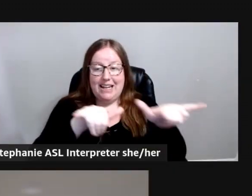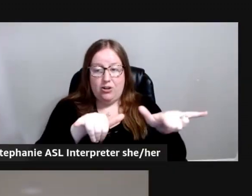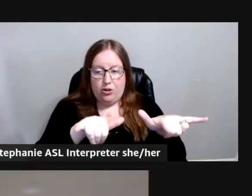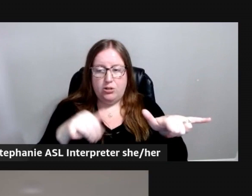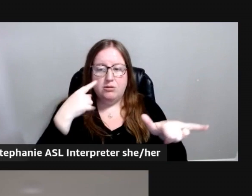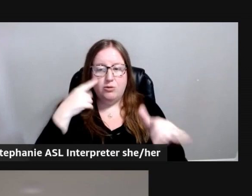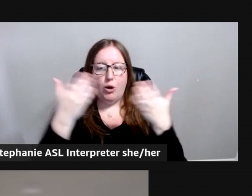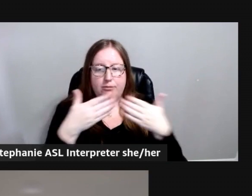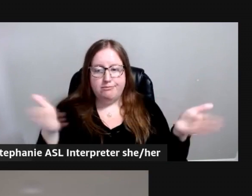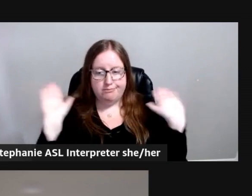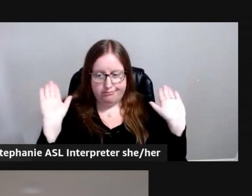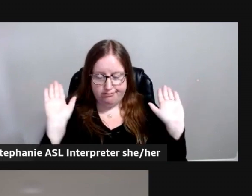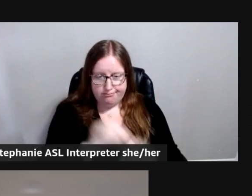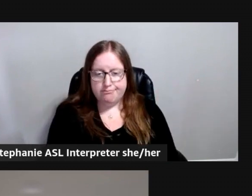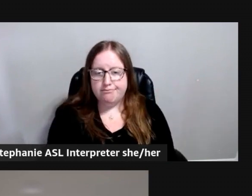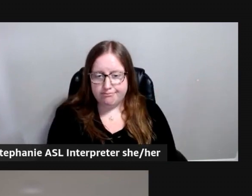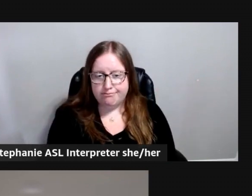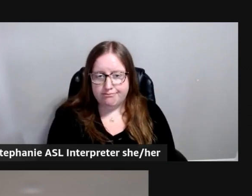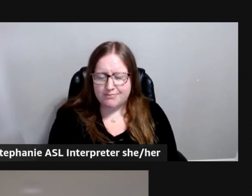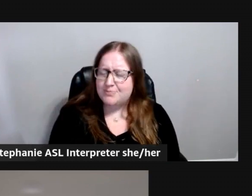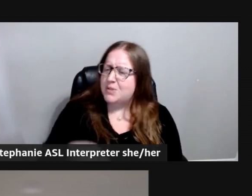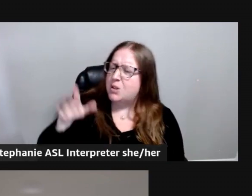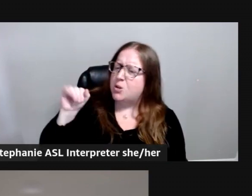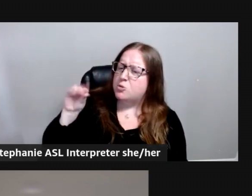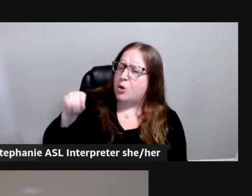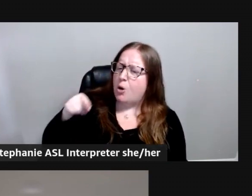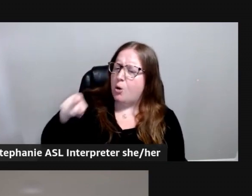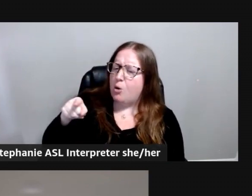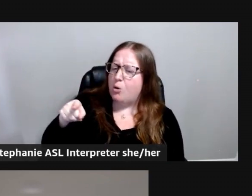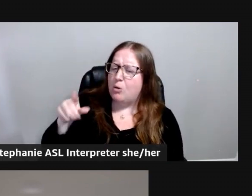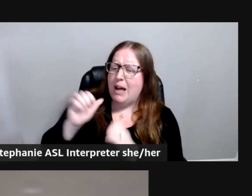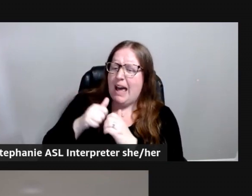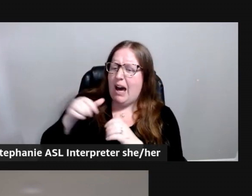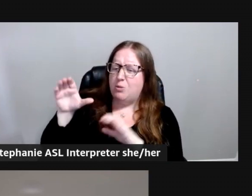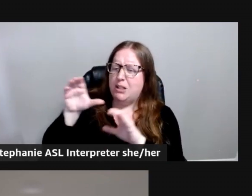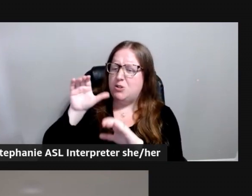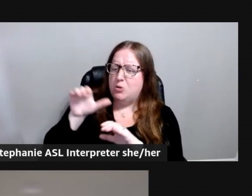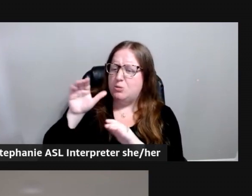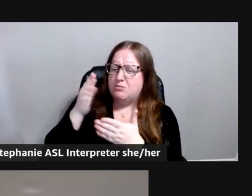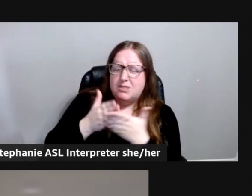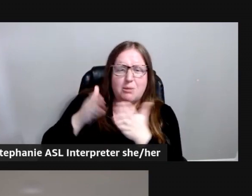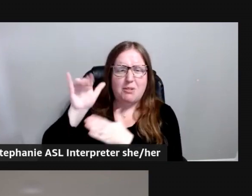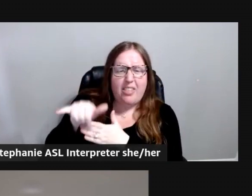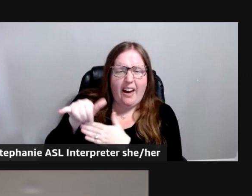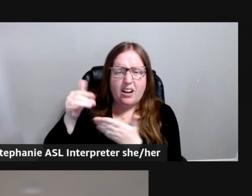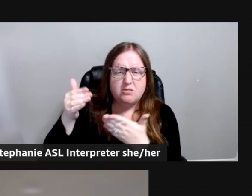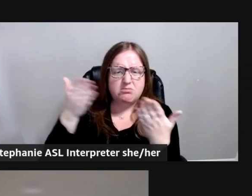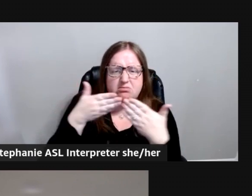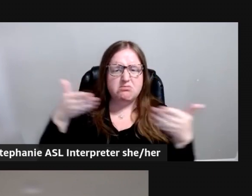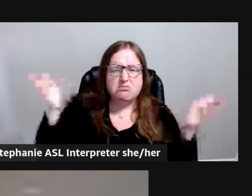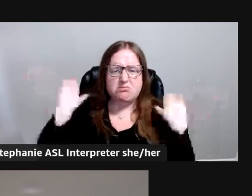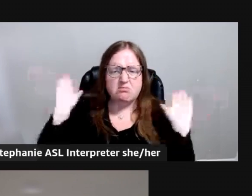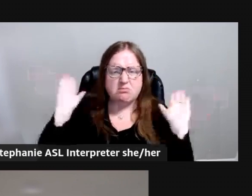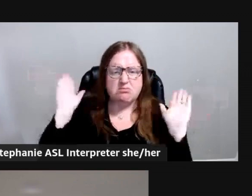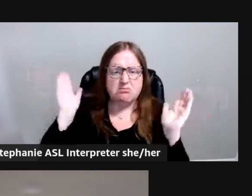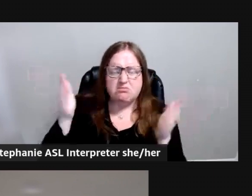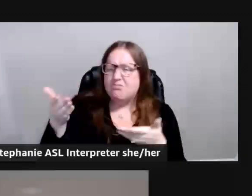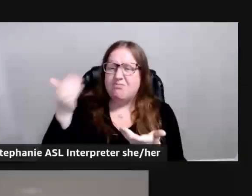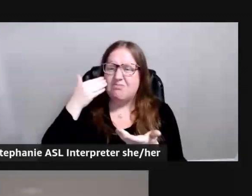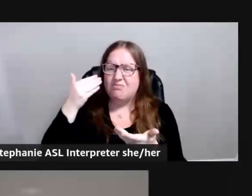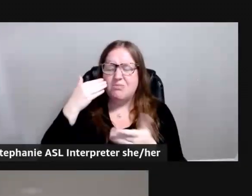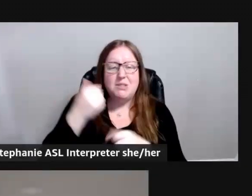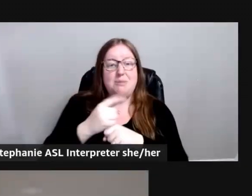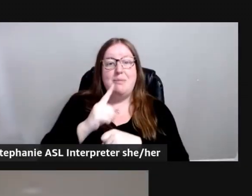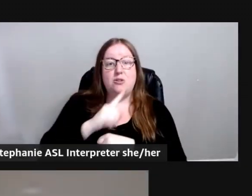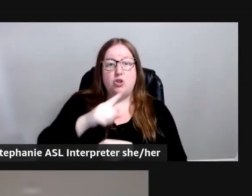board. So is there any way how do we do some of this across in order to make sure that